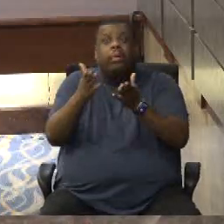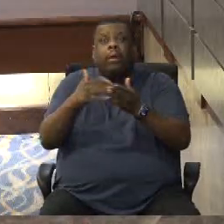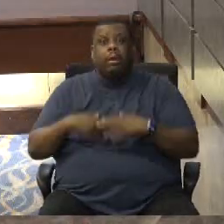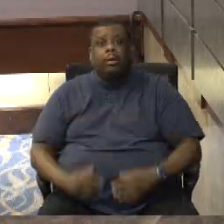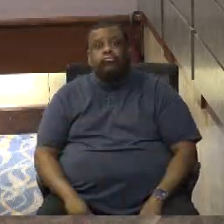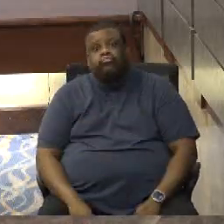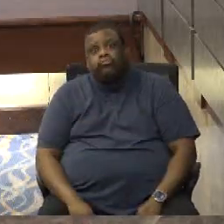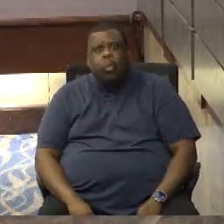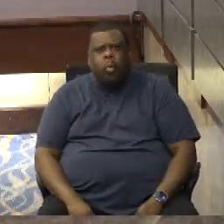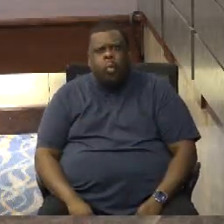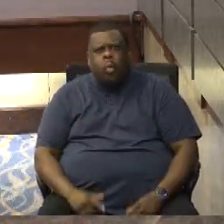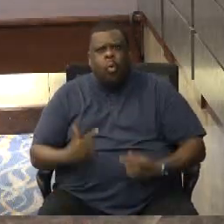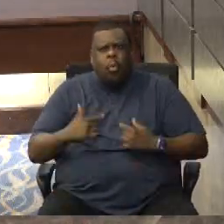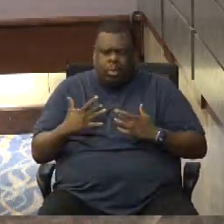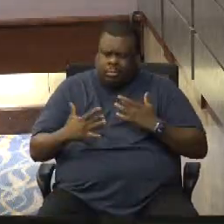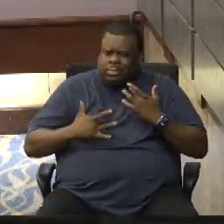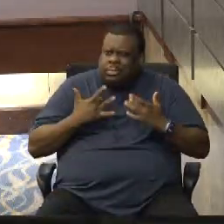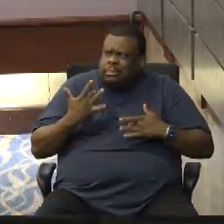their relative